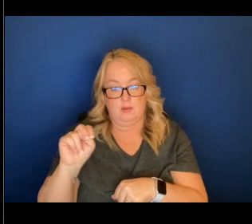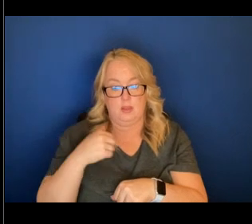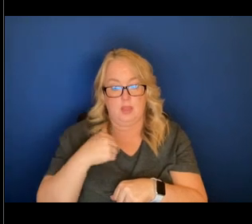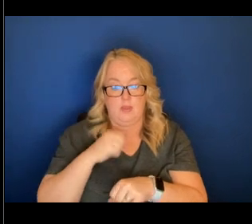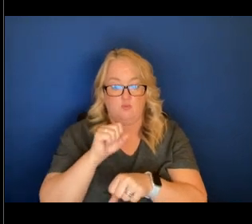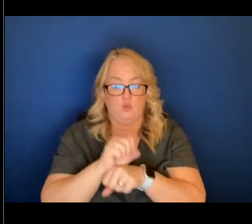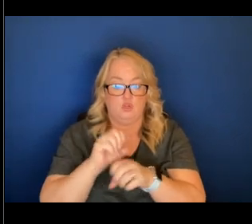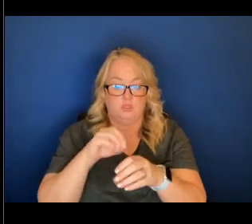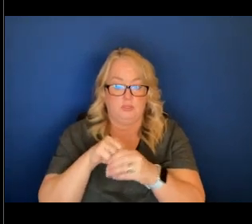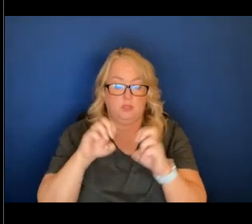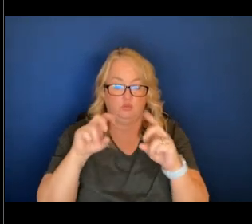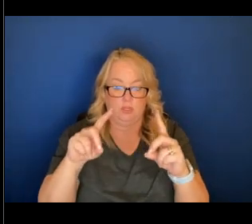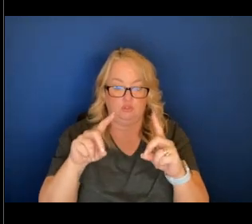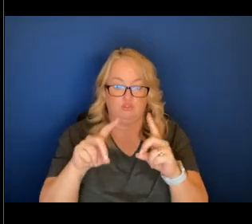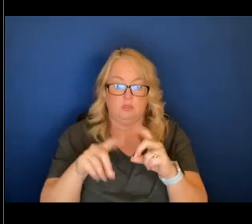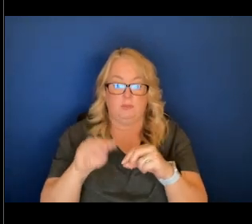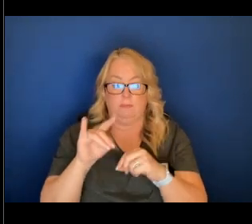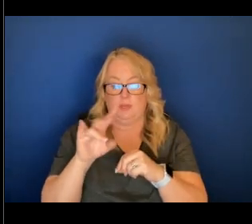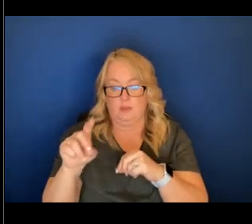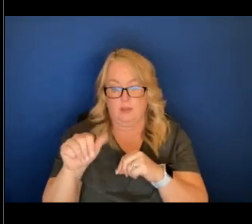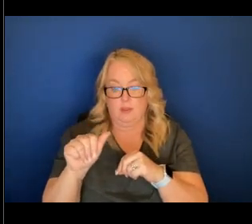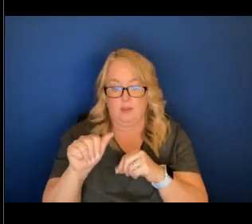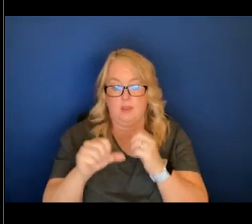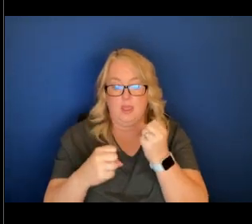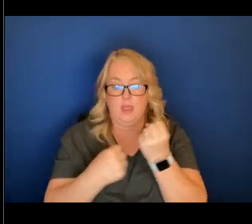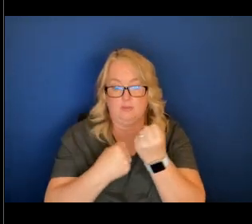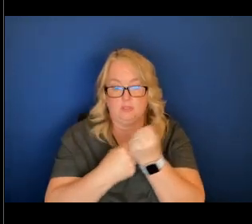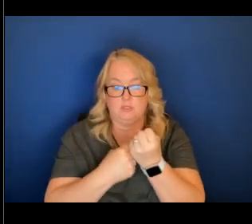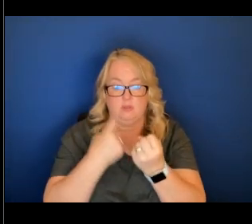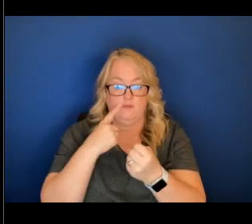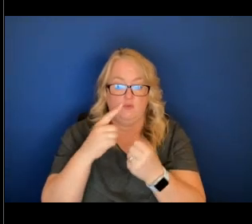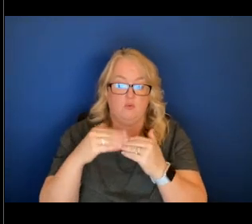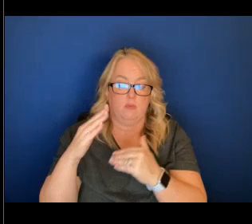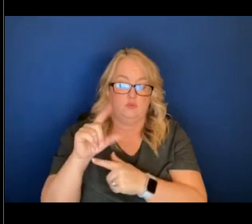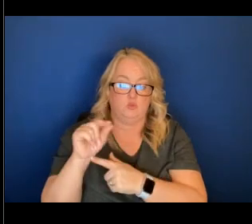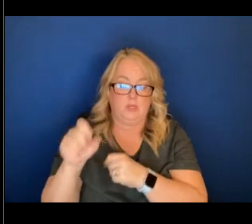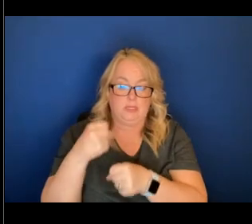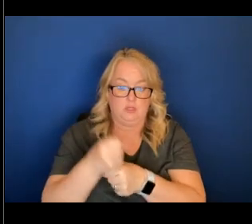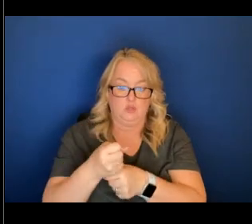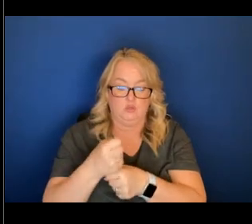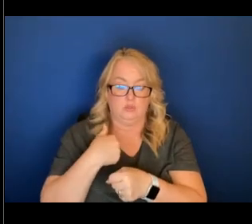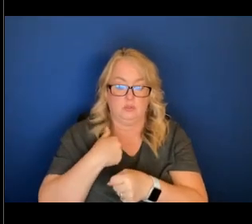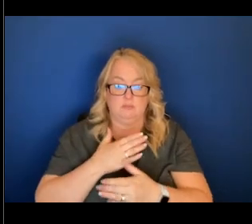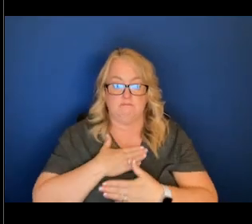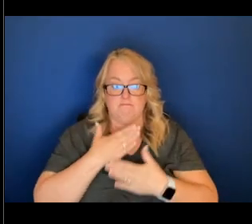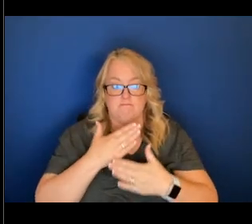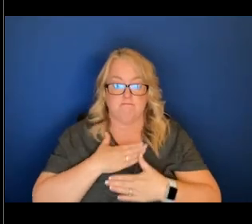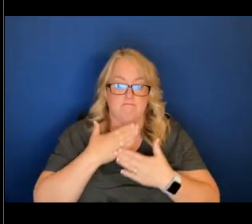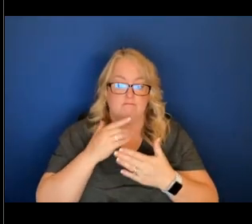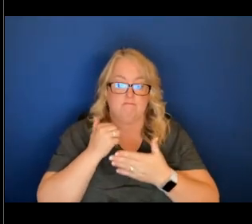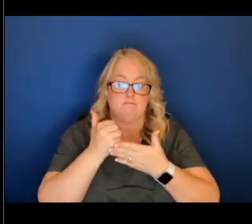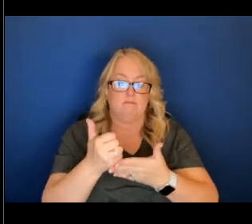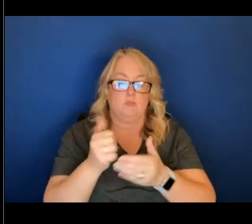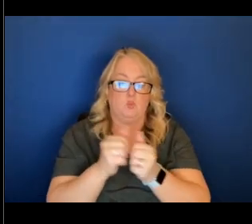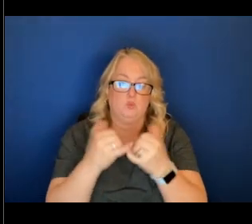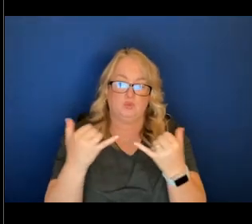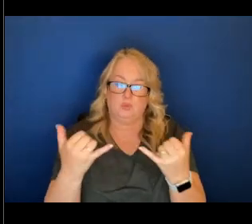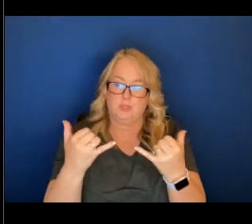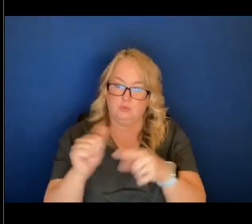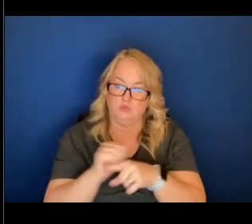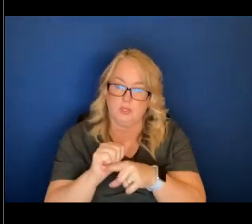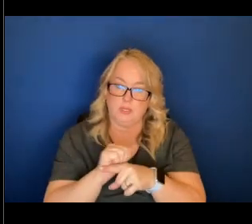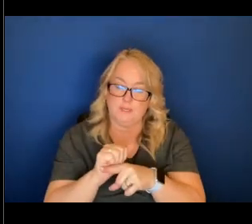in education, media, and advocacy for over 20 years, and I am also pleased to assist with today's